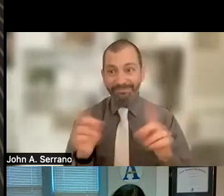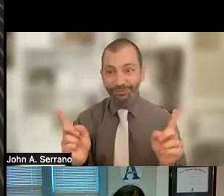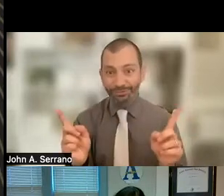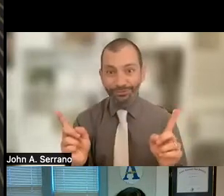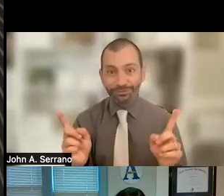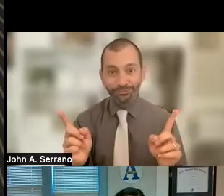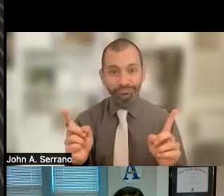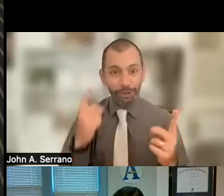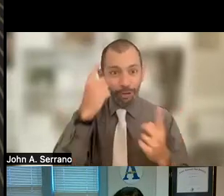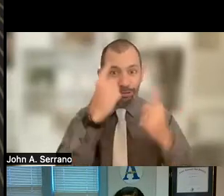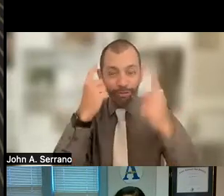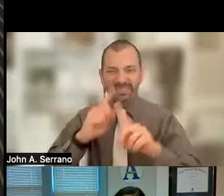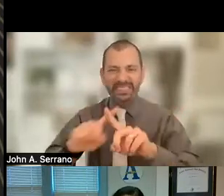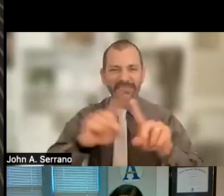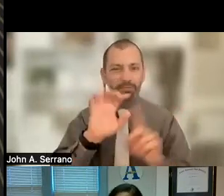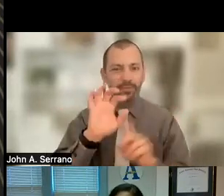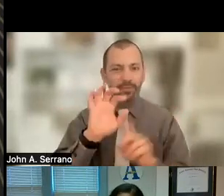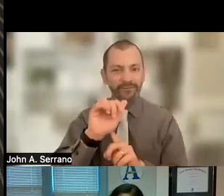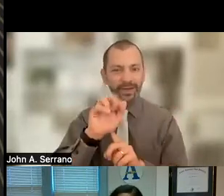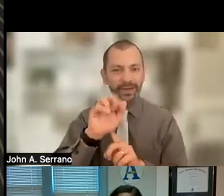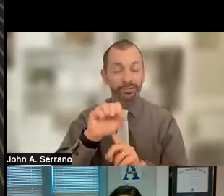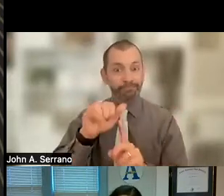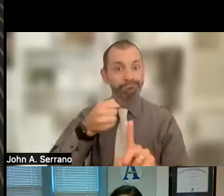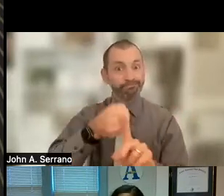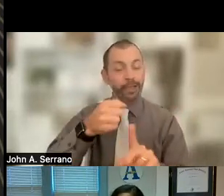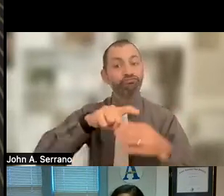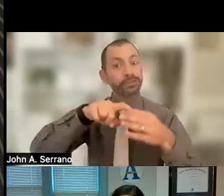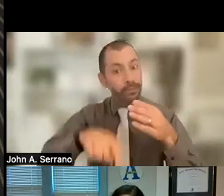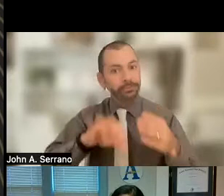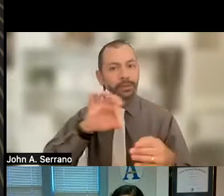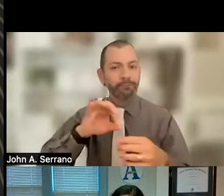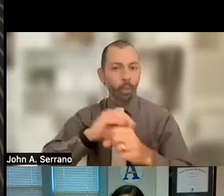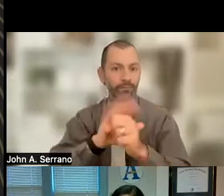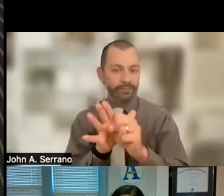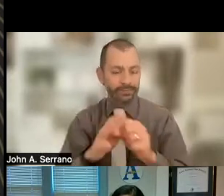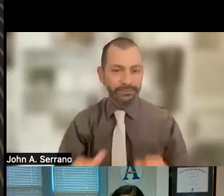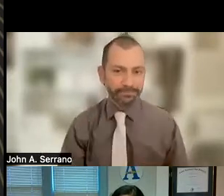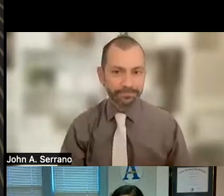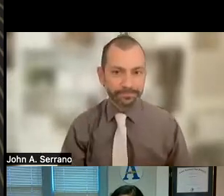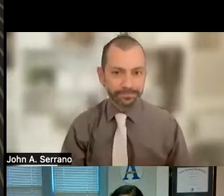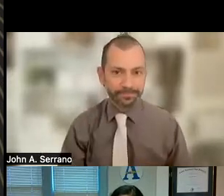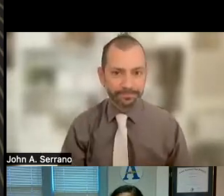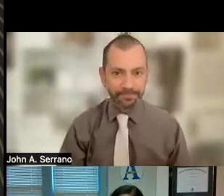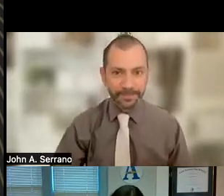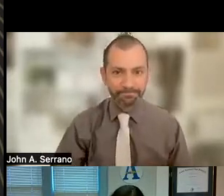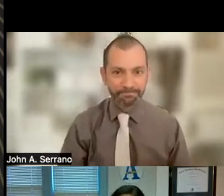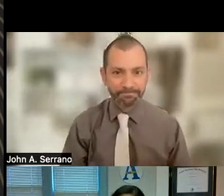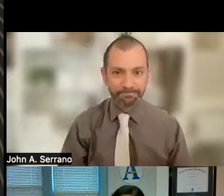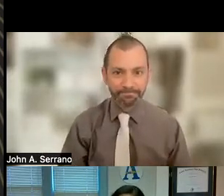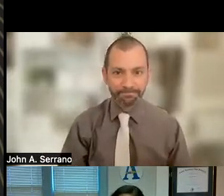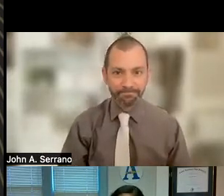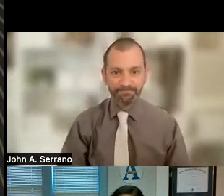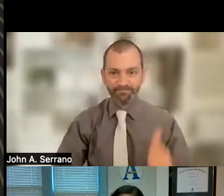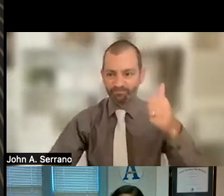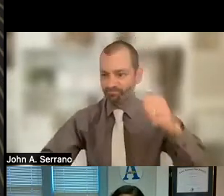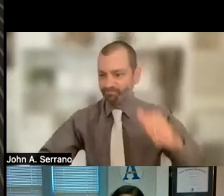in the past and today may look very different. So we want to be considerate of the various factors and the ways that we are